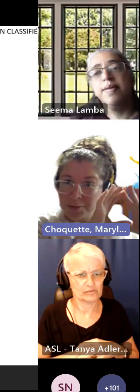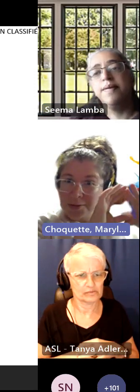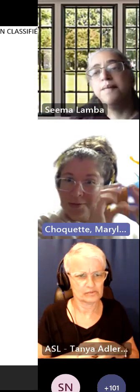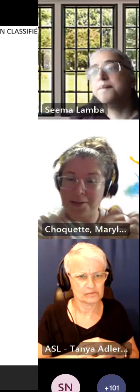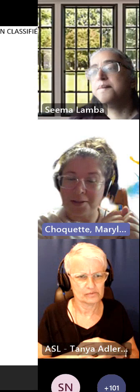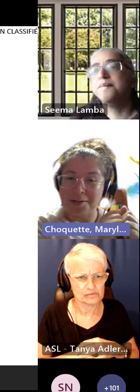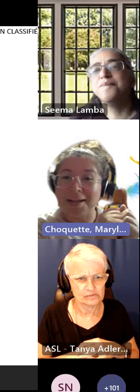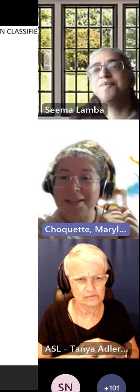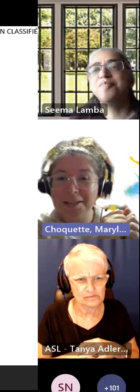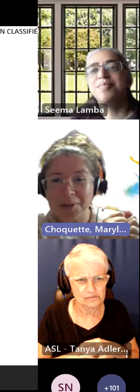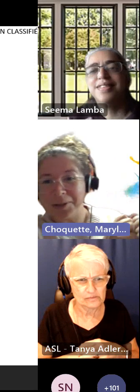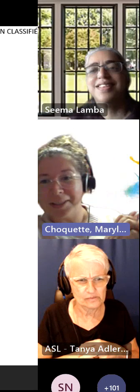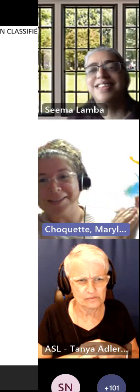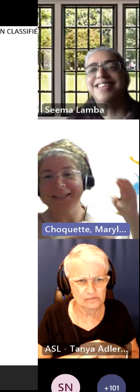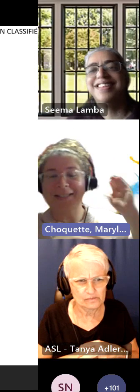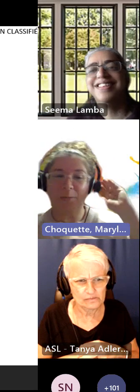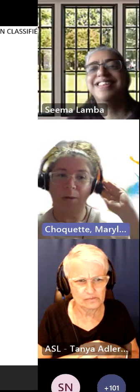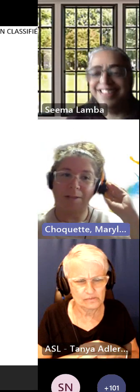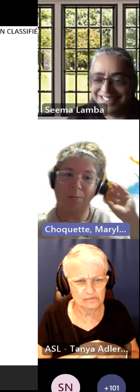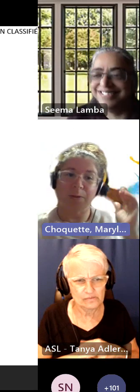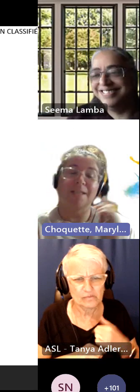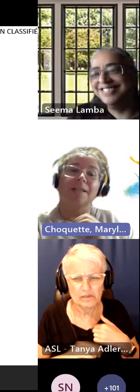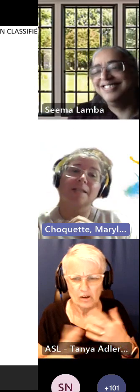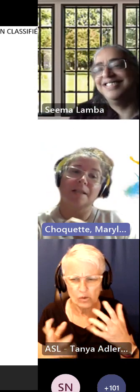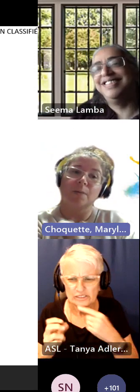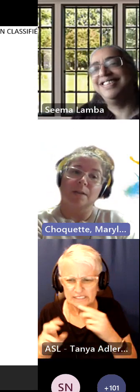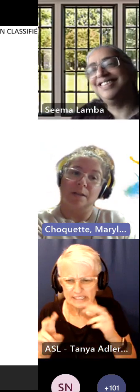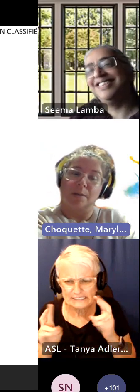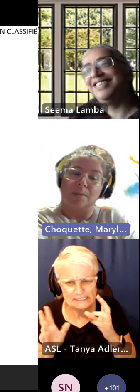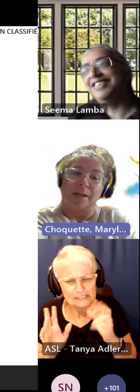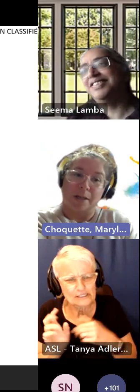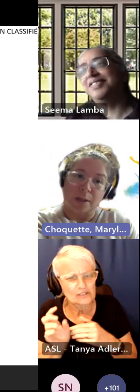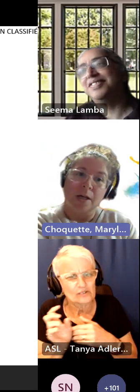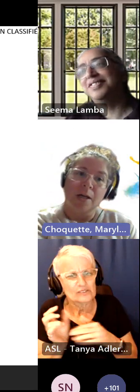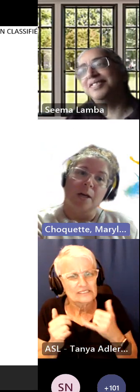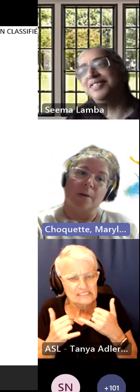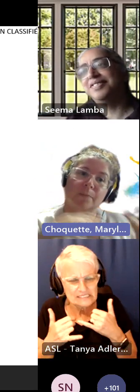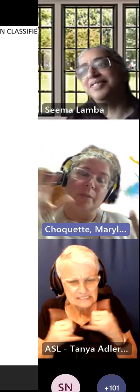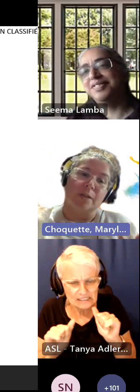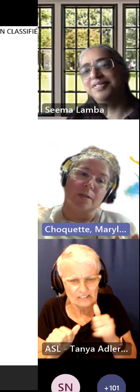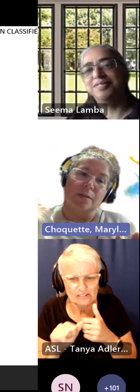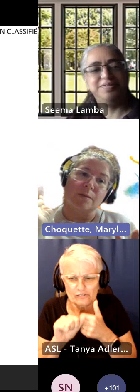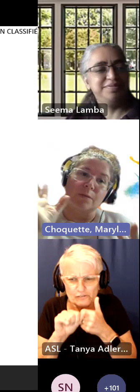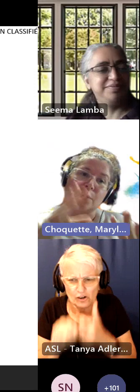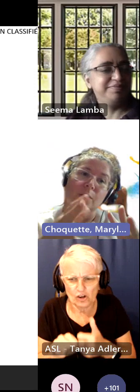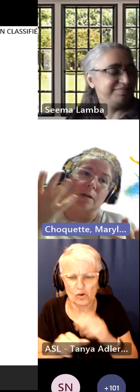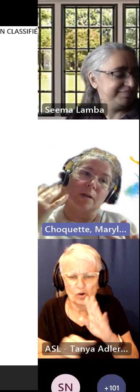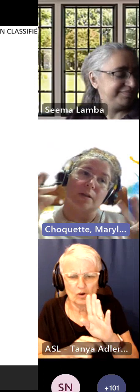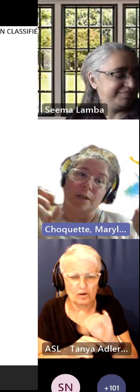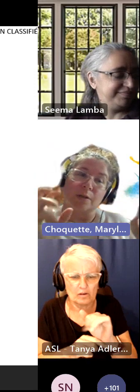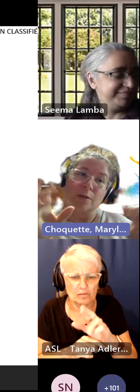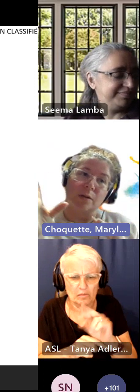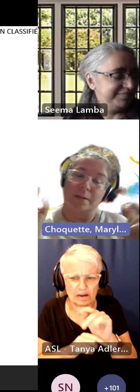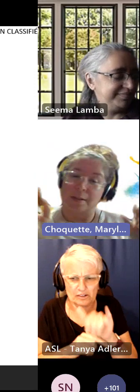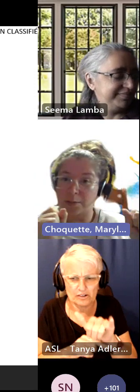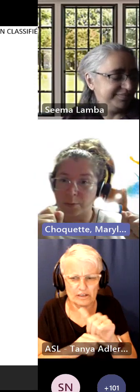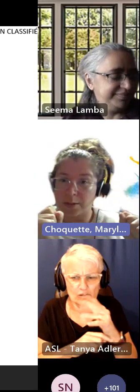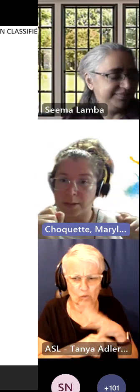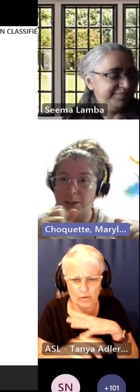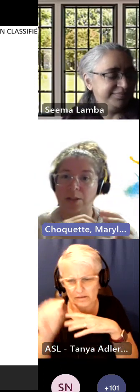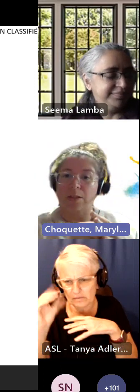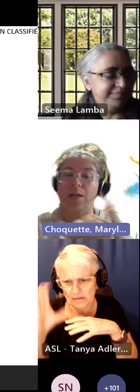very tiny parenthesis, whereas we're still sitting within the binary, because for gender